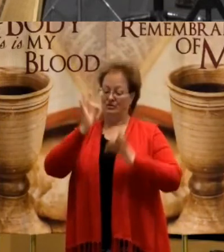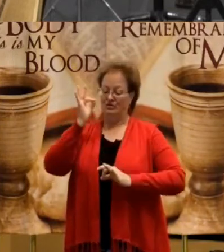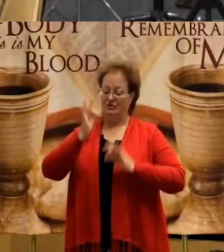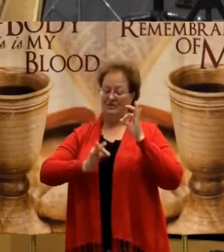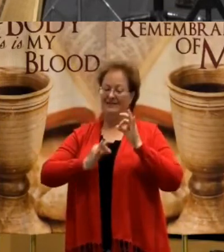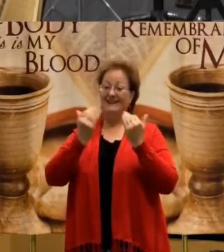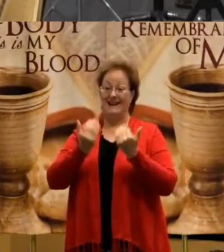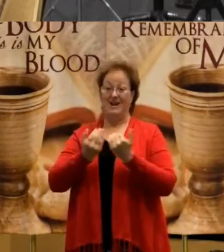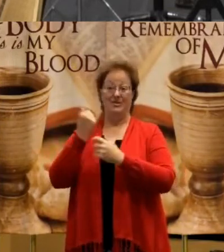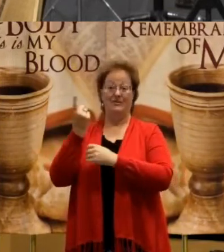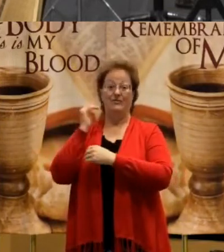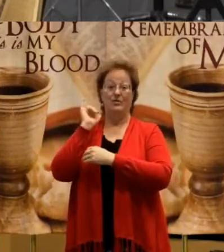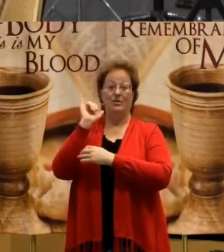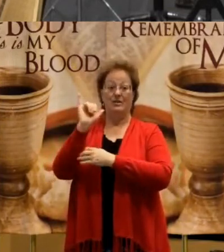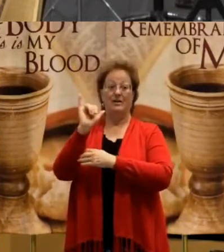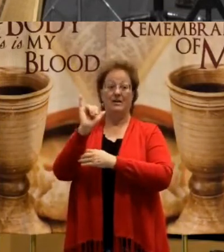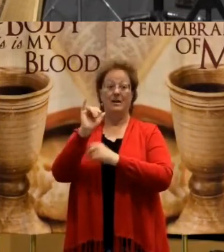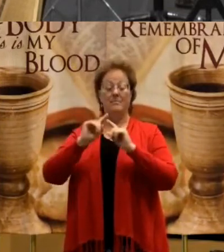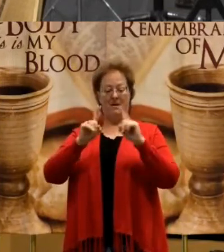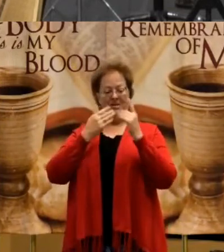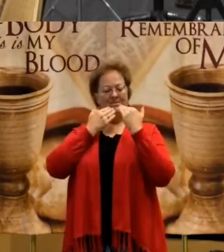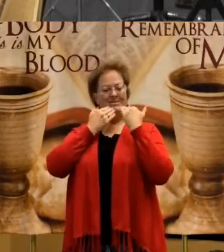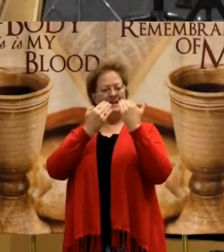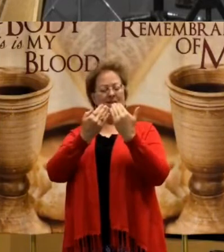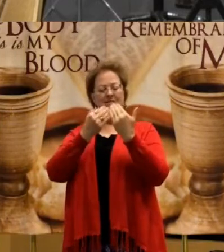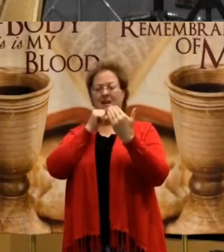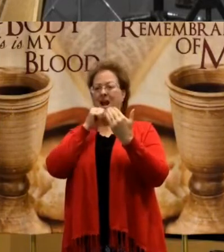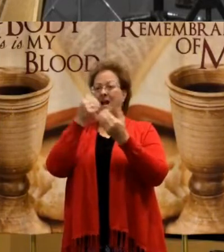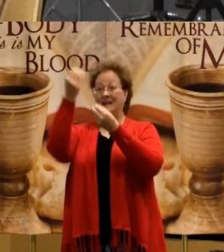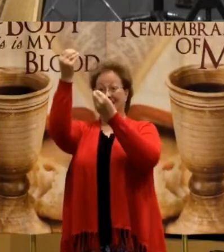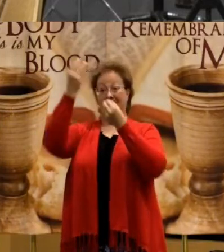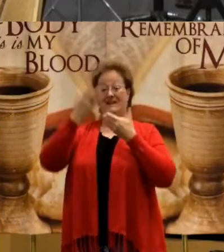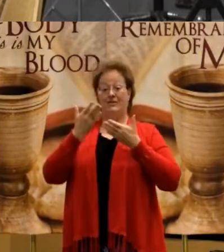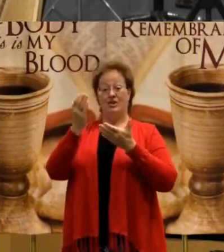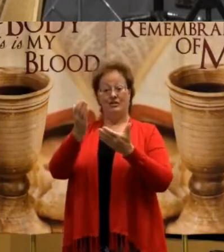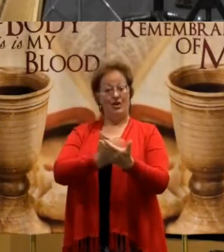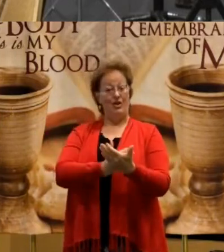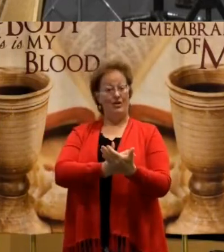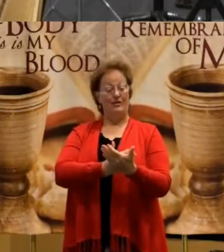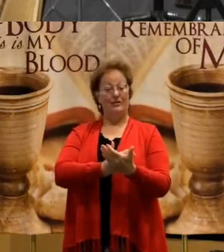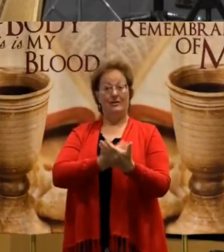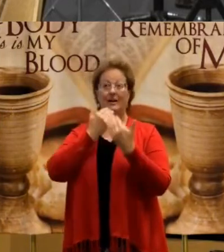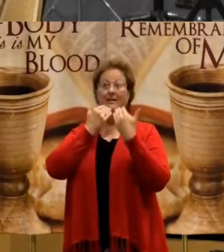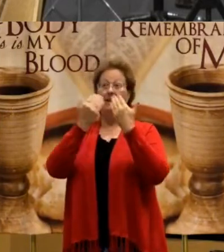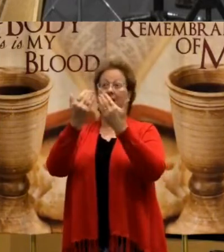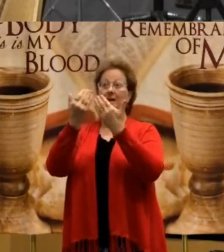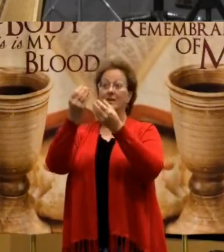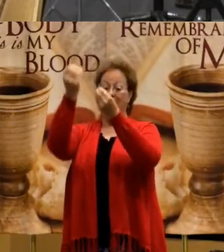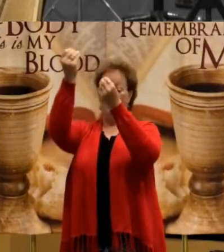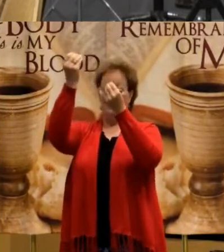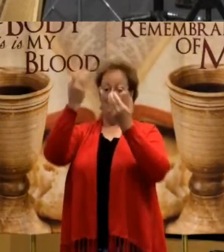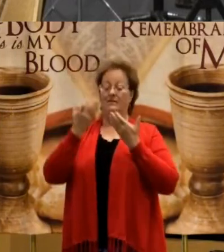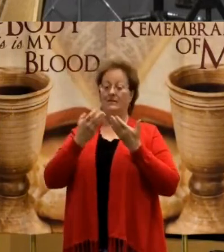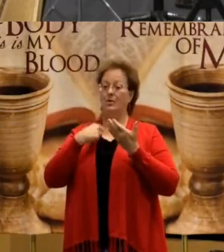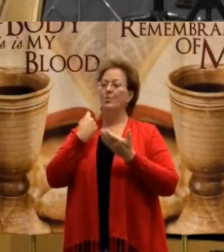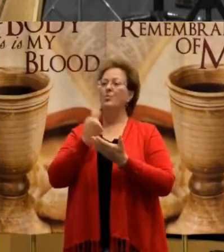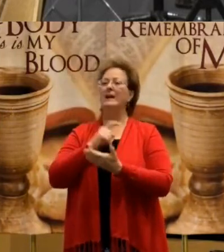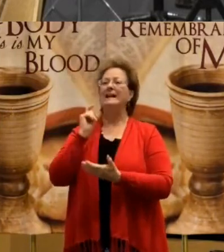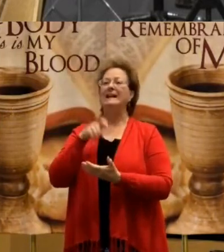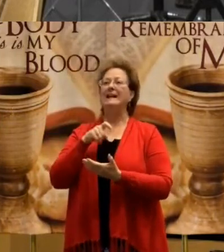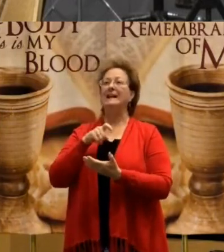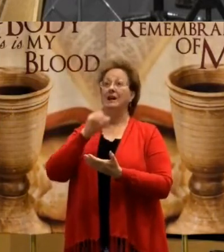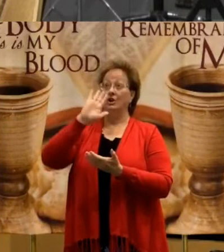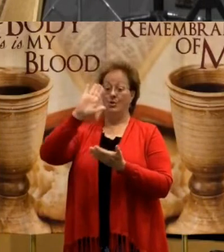forever. Thank you for not giving us what we deserve. Thank you for giving us what we need, your